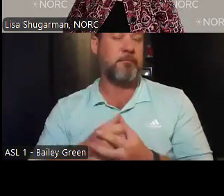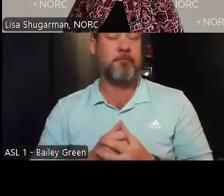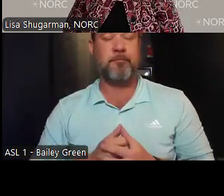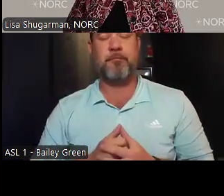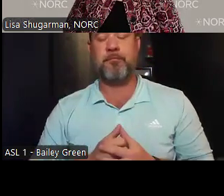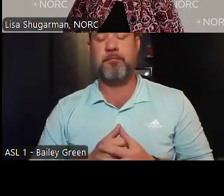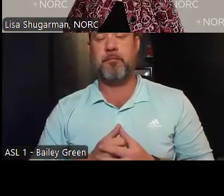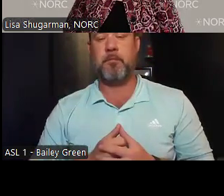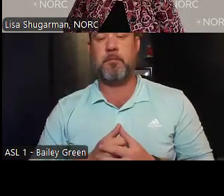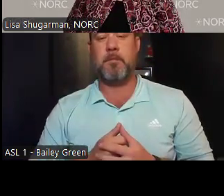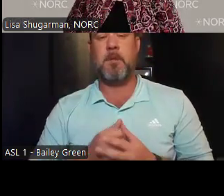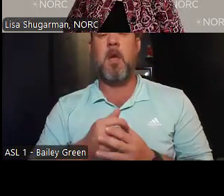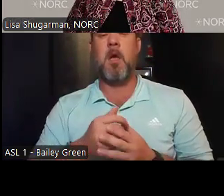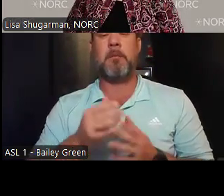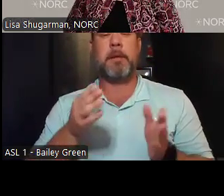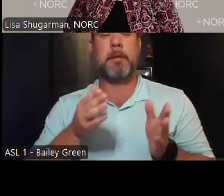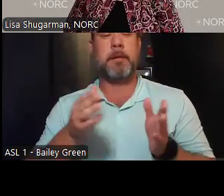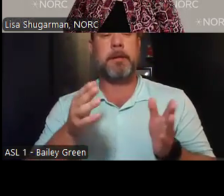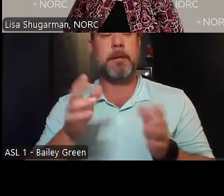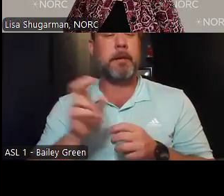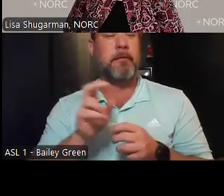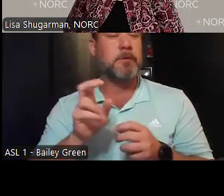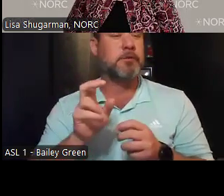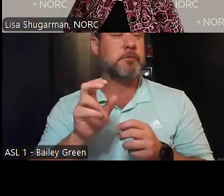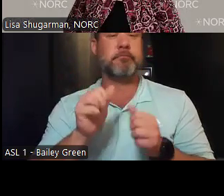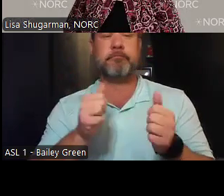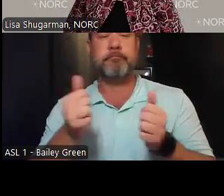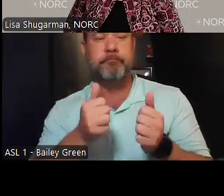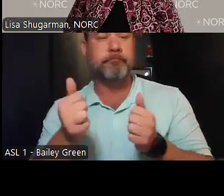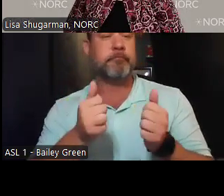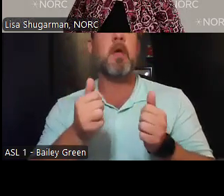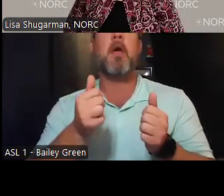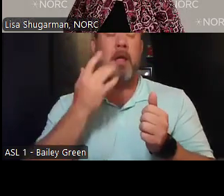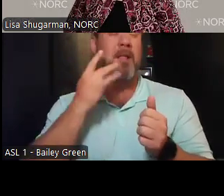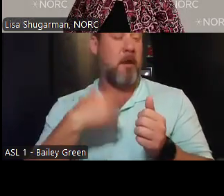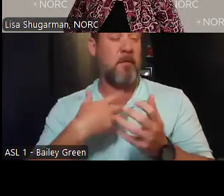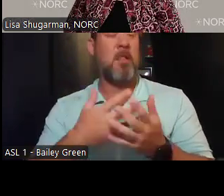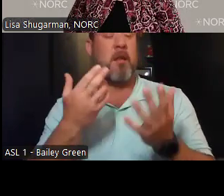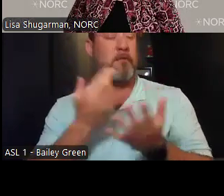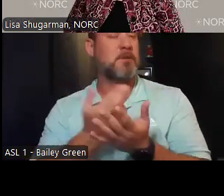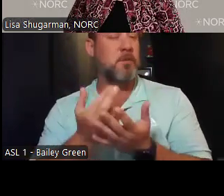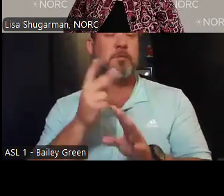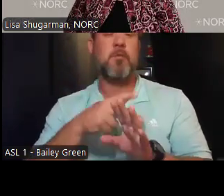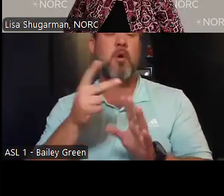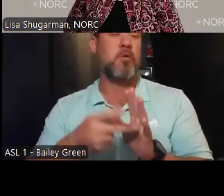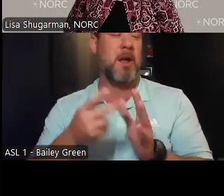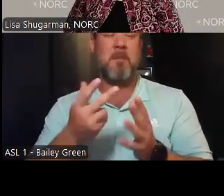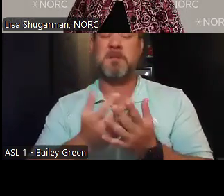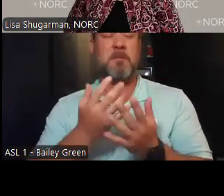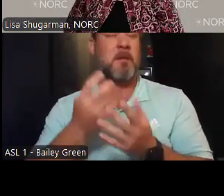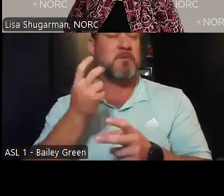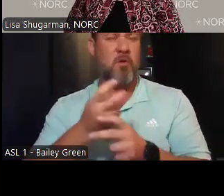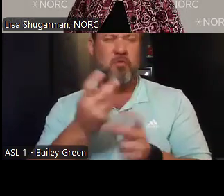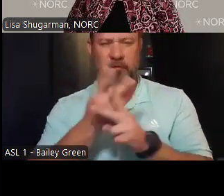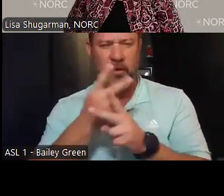Navigation also came up quite a bit, so people recognize that California does have a lot of resources and programs, but that they may be hard to navigate.